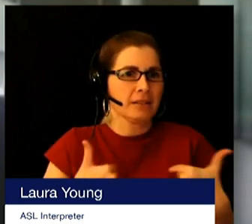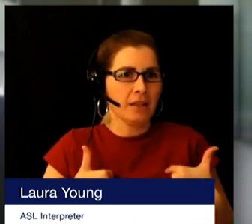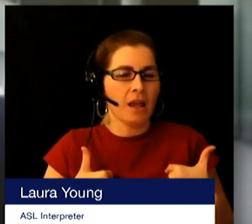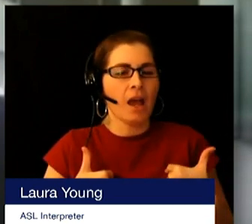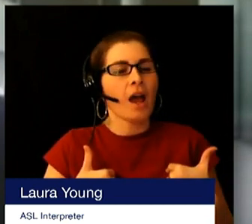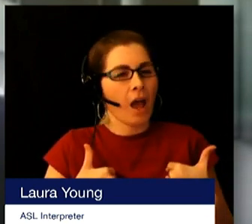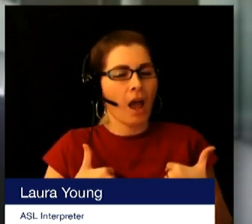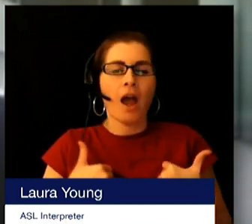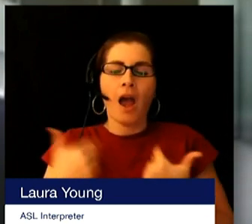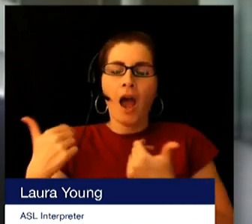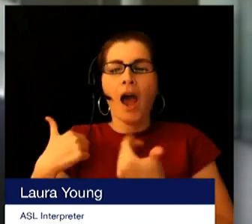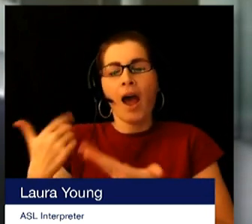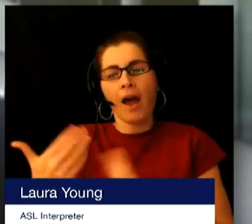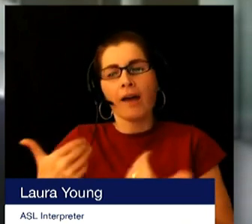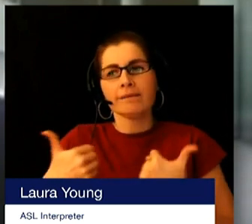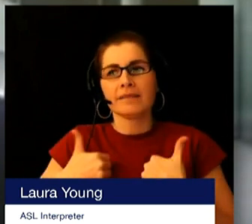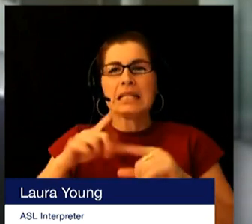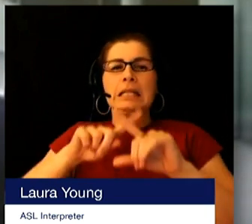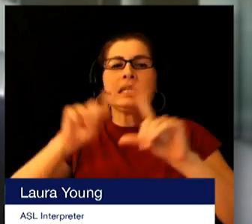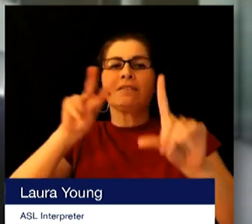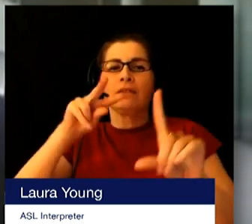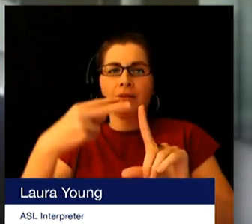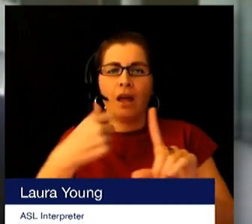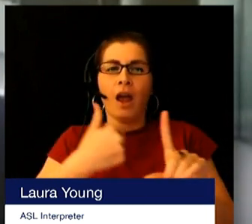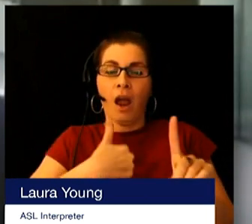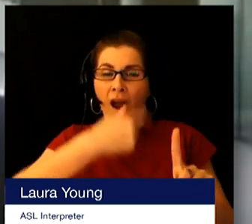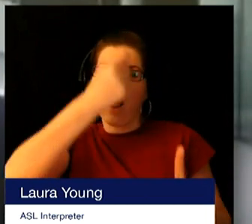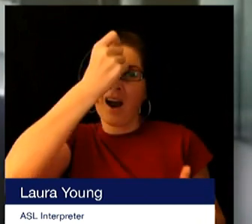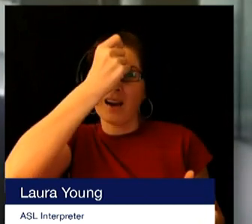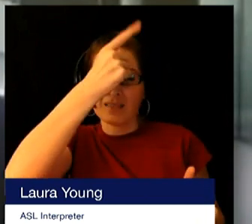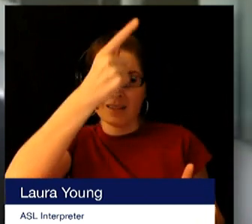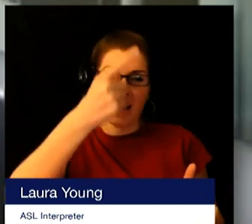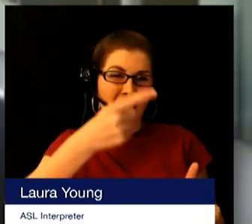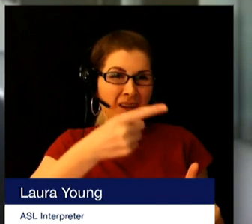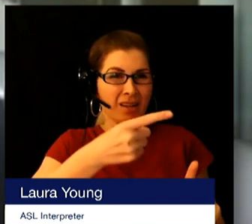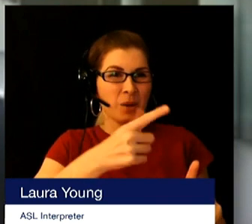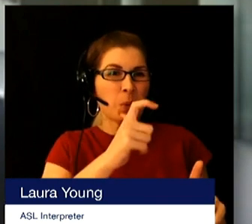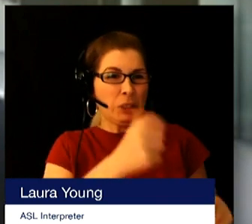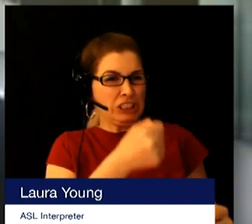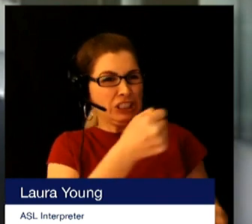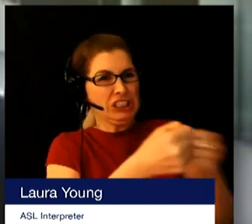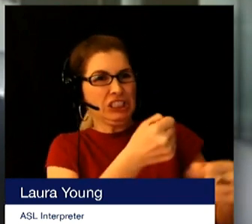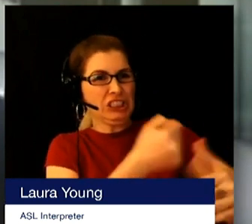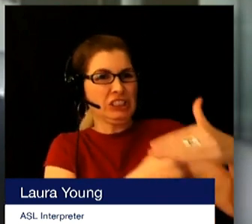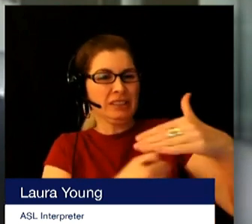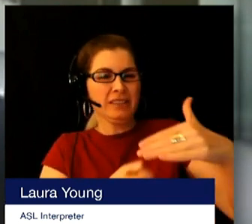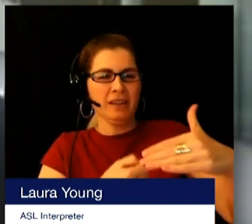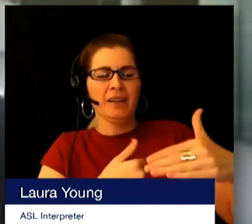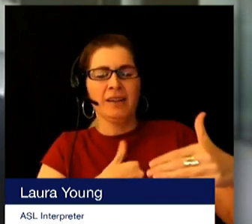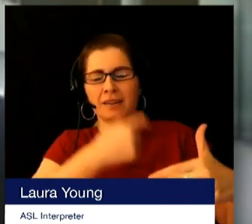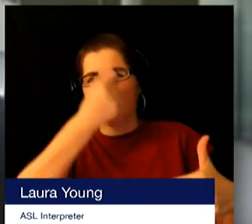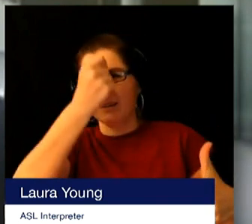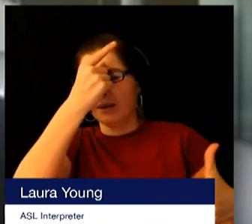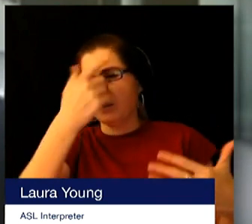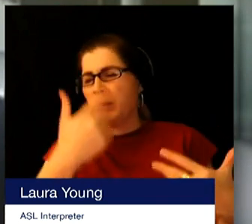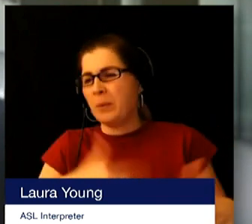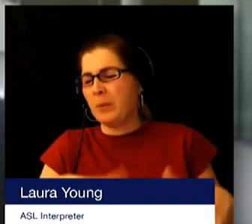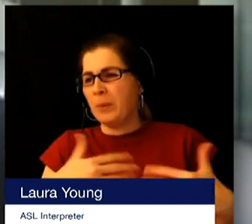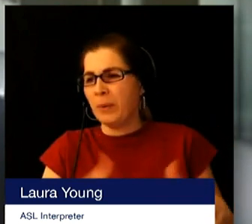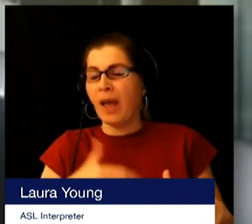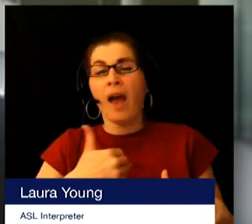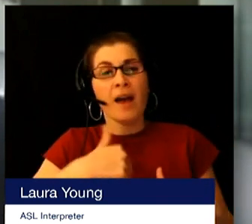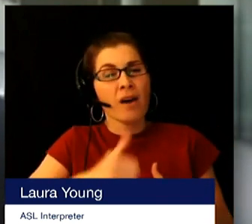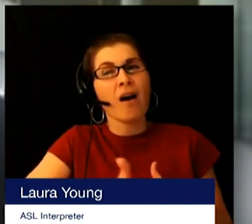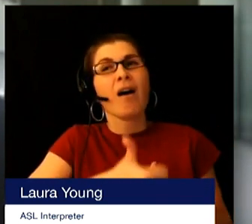perspective because I understand the human cost of incarceration, because I understand that there are alternatives that actually are